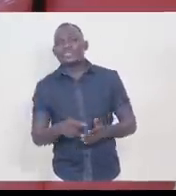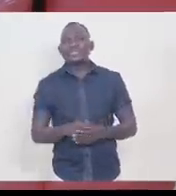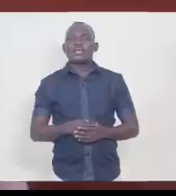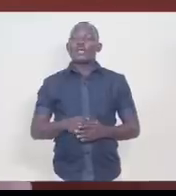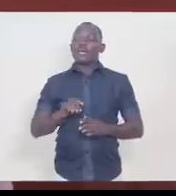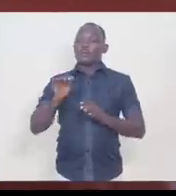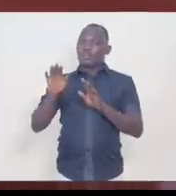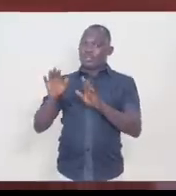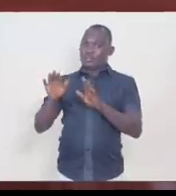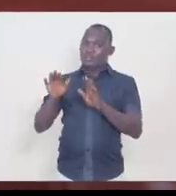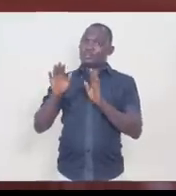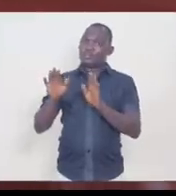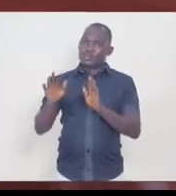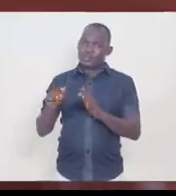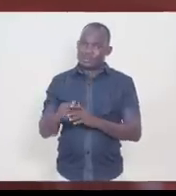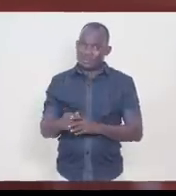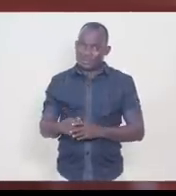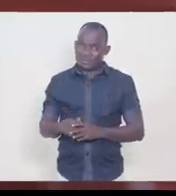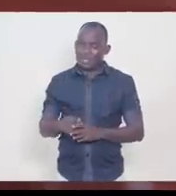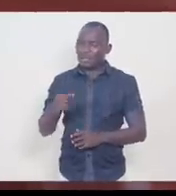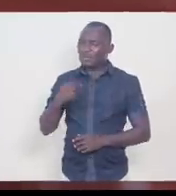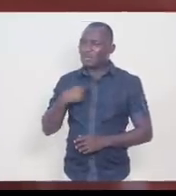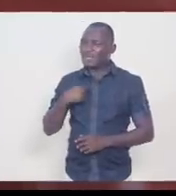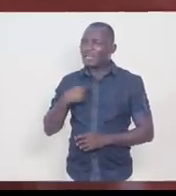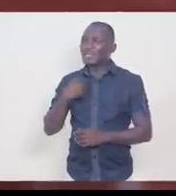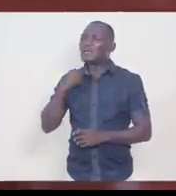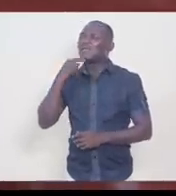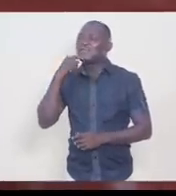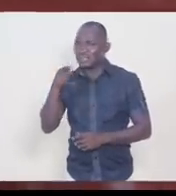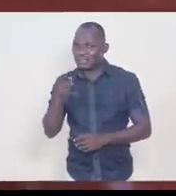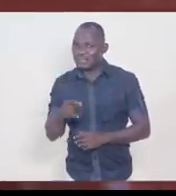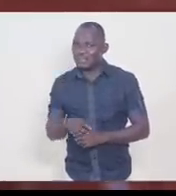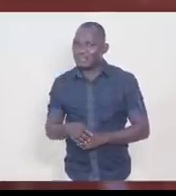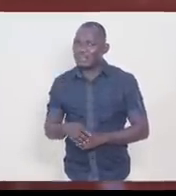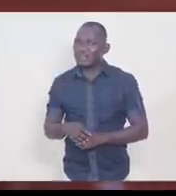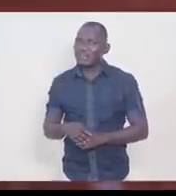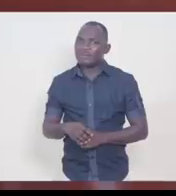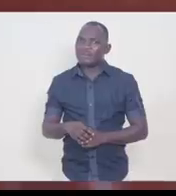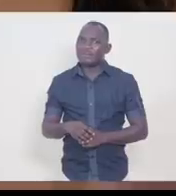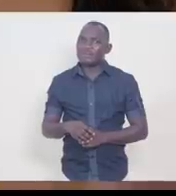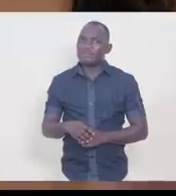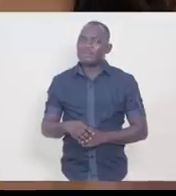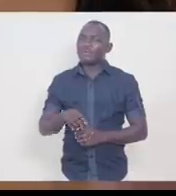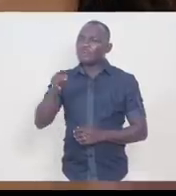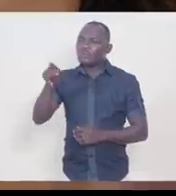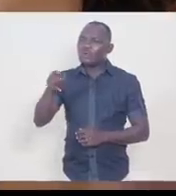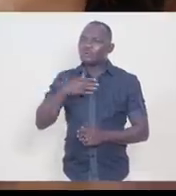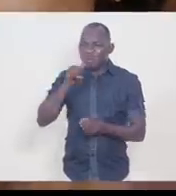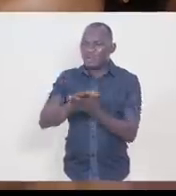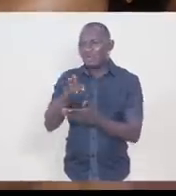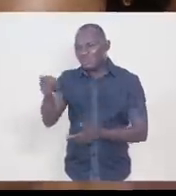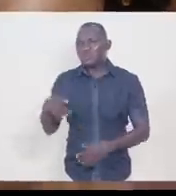See, the babes, what I'm saying is, I miss my wife.